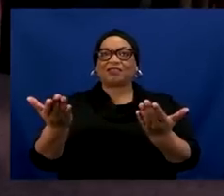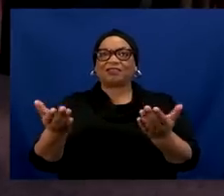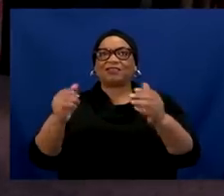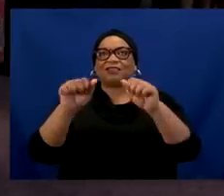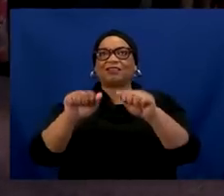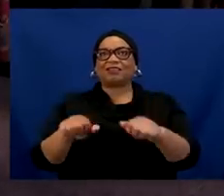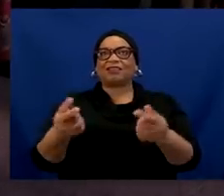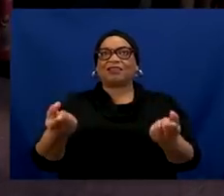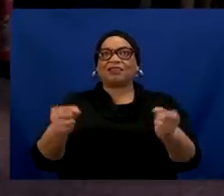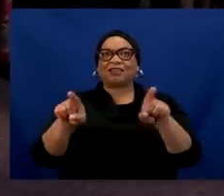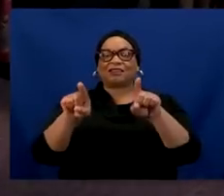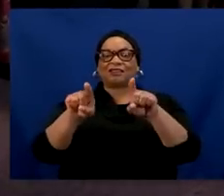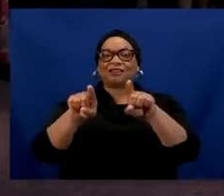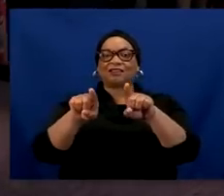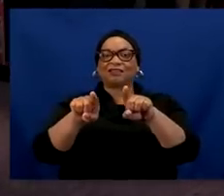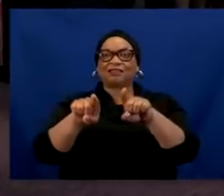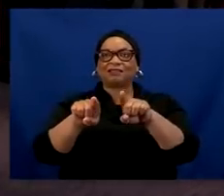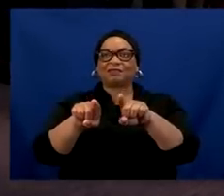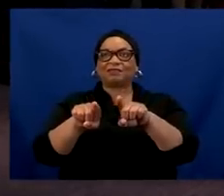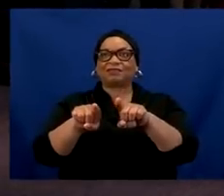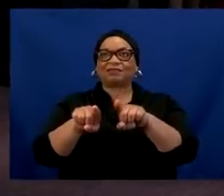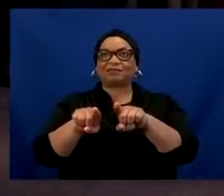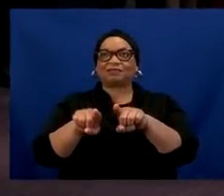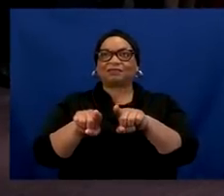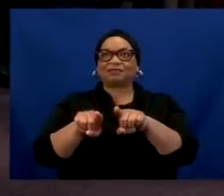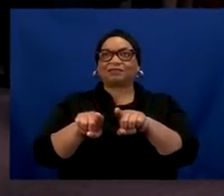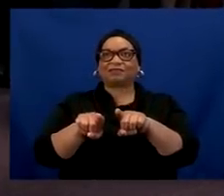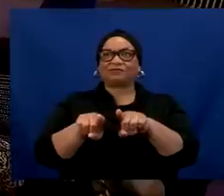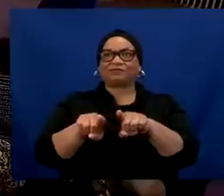All things are possible.